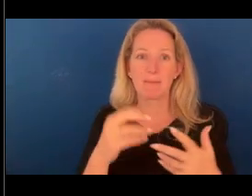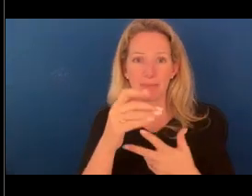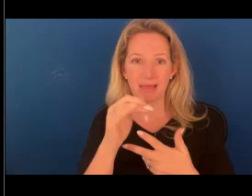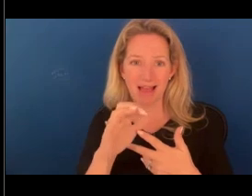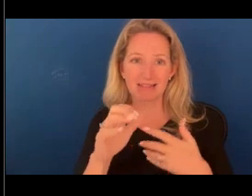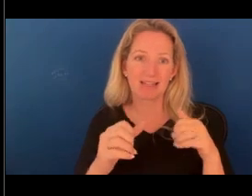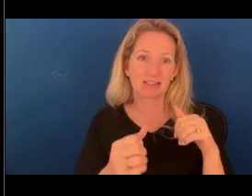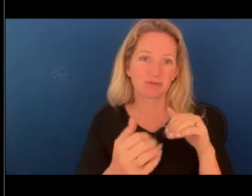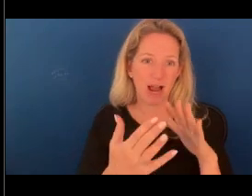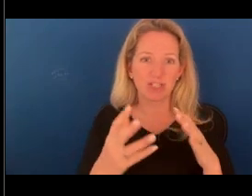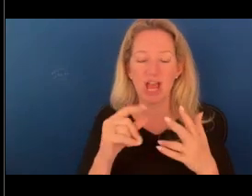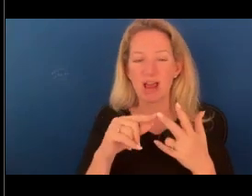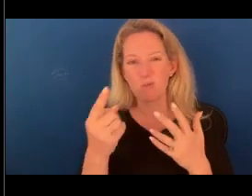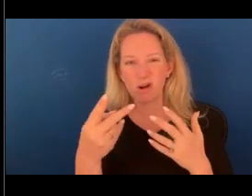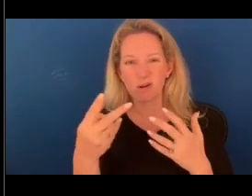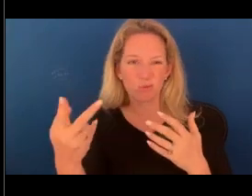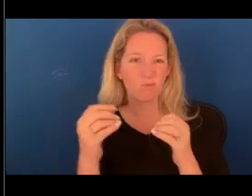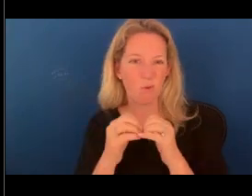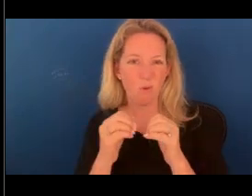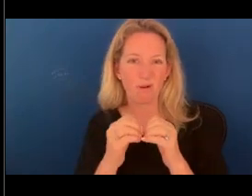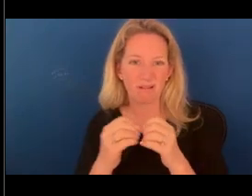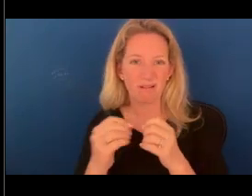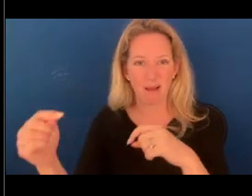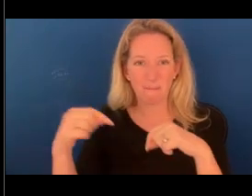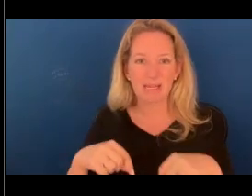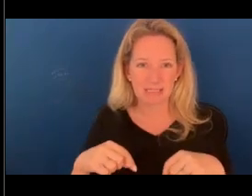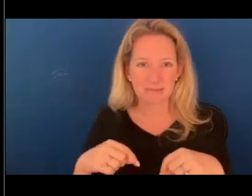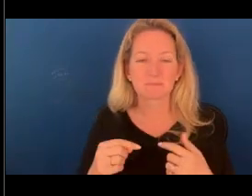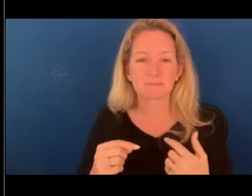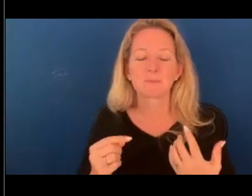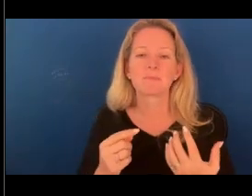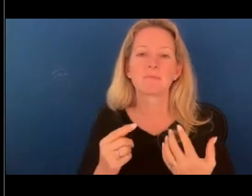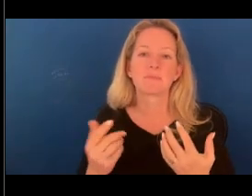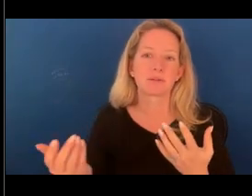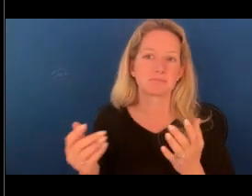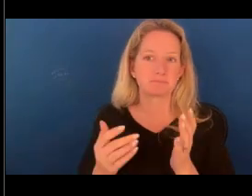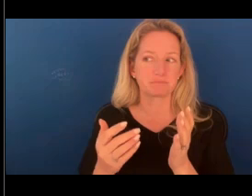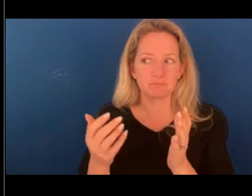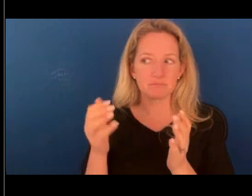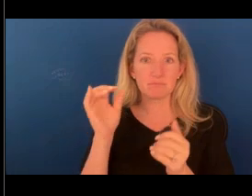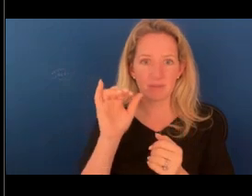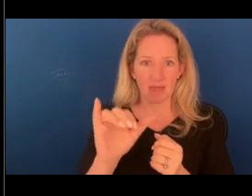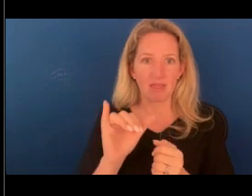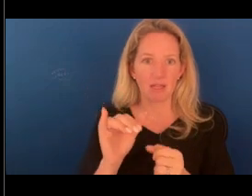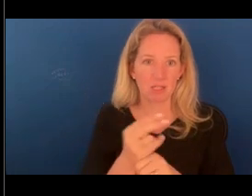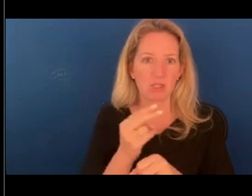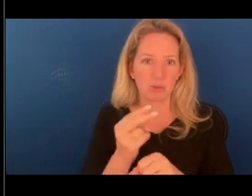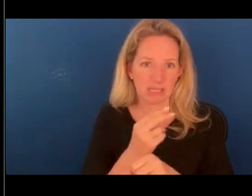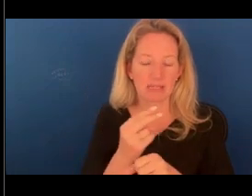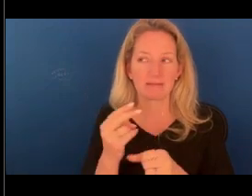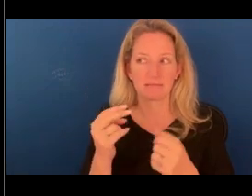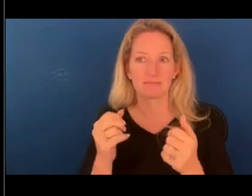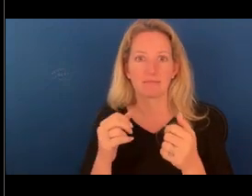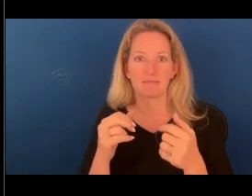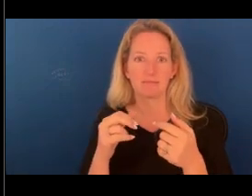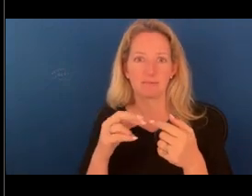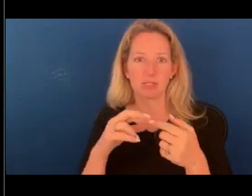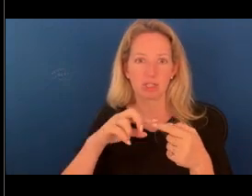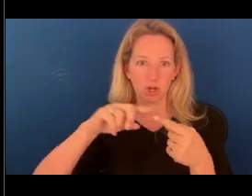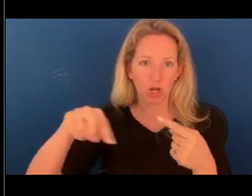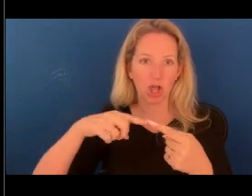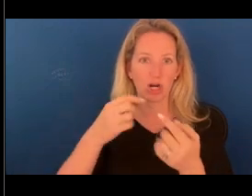one or two more coming down the pike. And it's replete with circular economy actions.